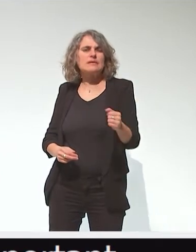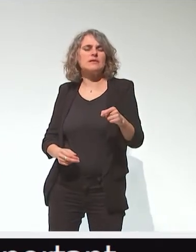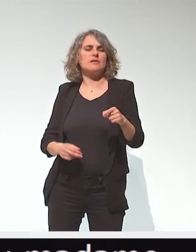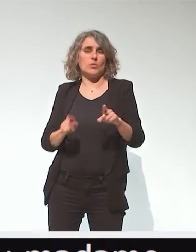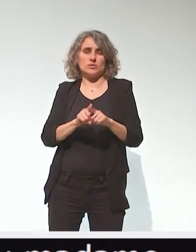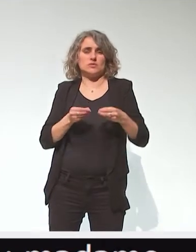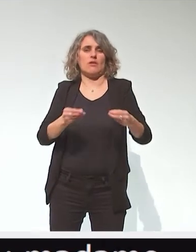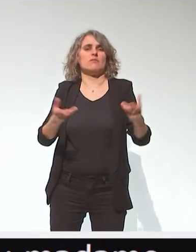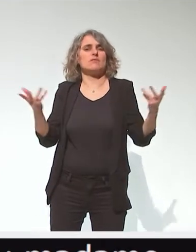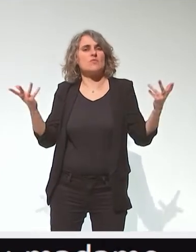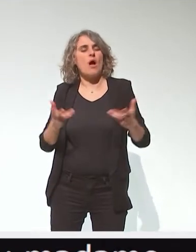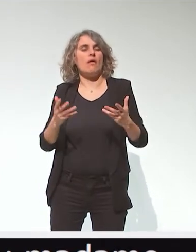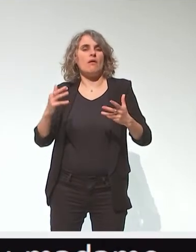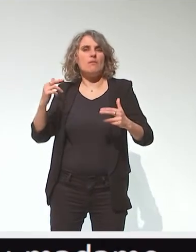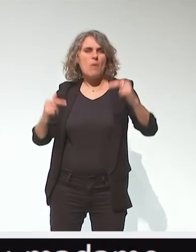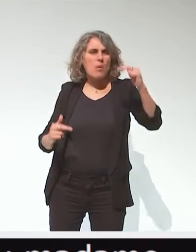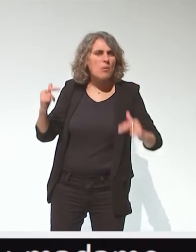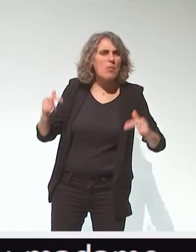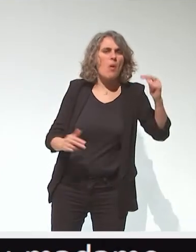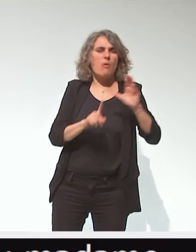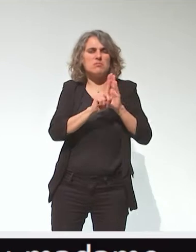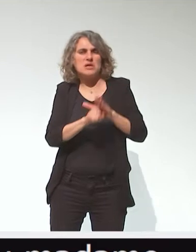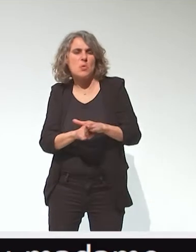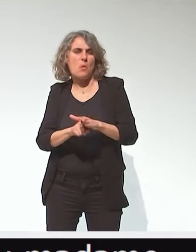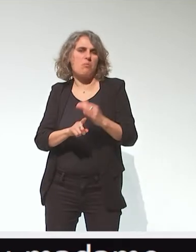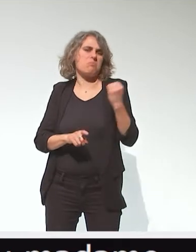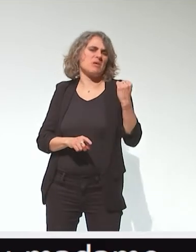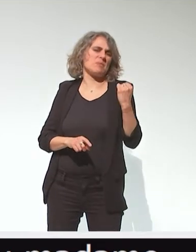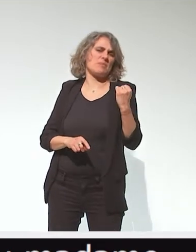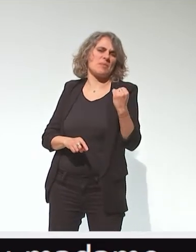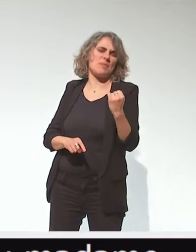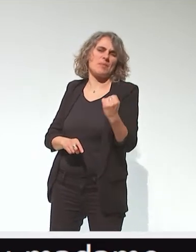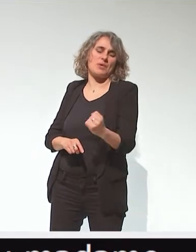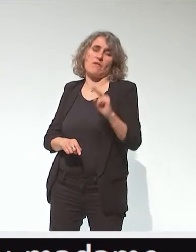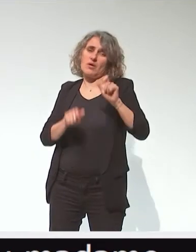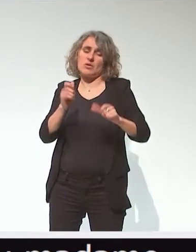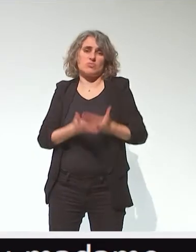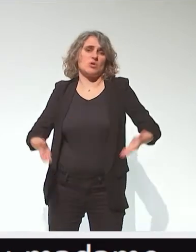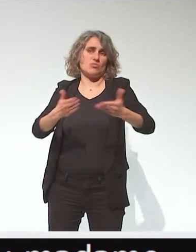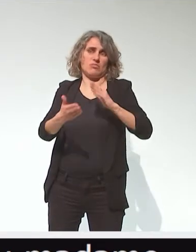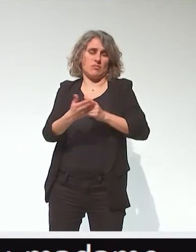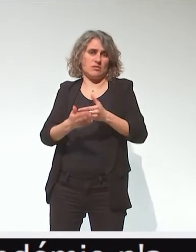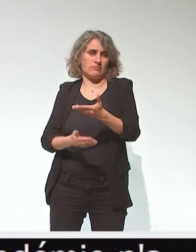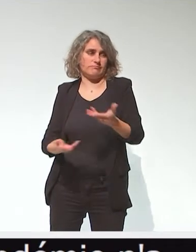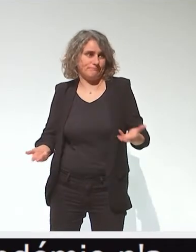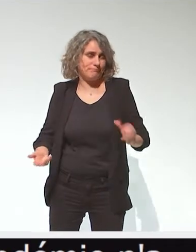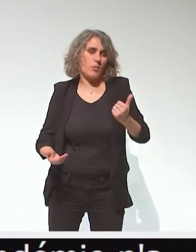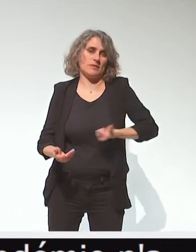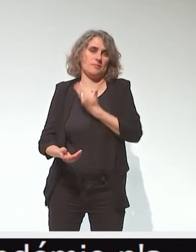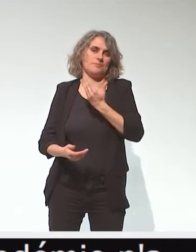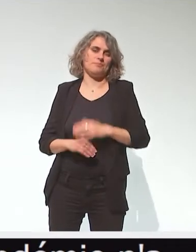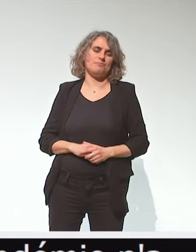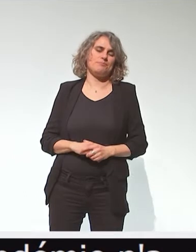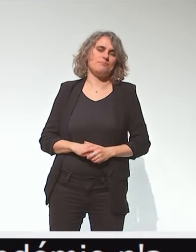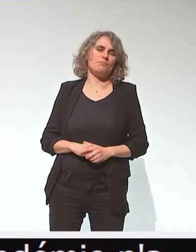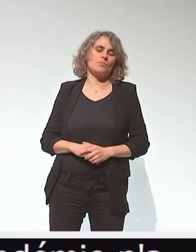and every crisis does this. I don't even want to think about people with disabilities right now in the Ukrainian.